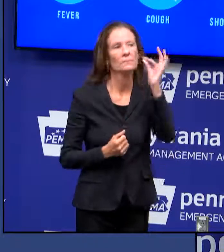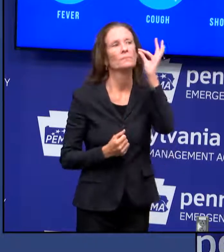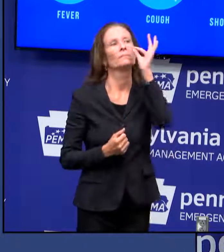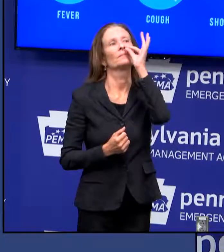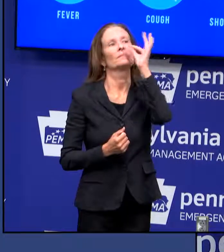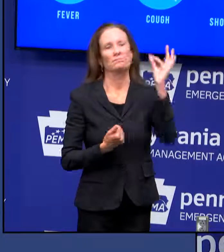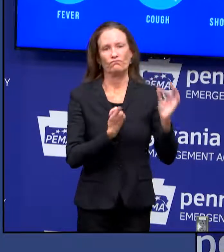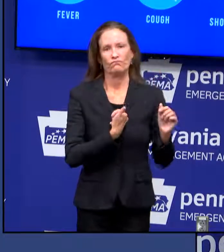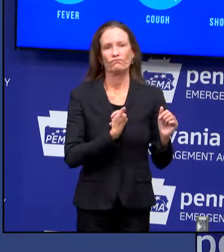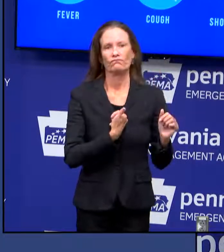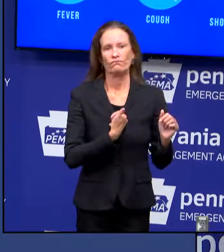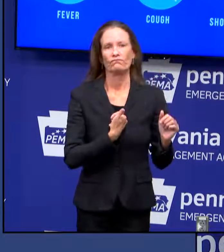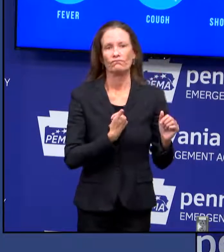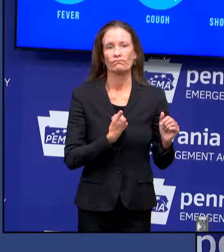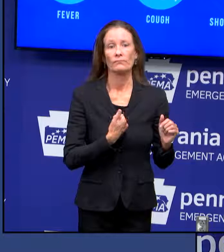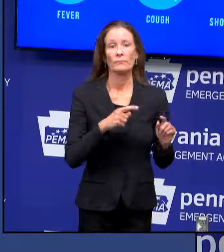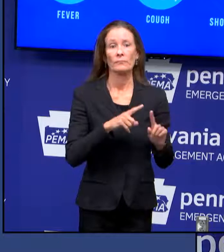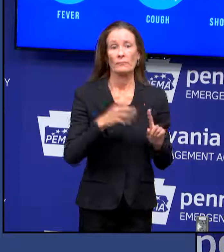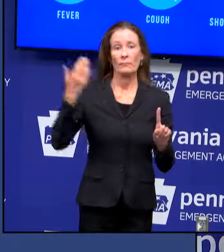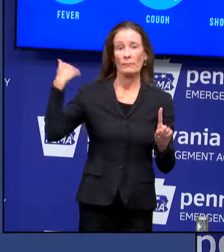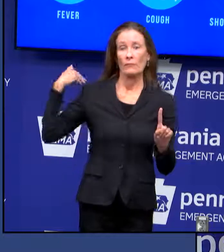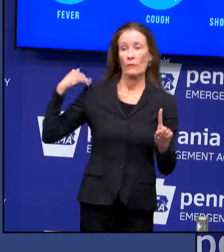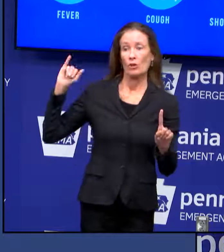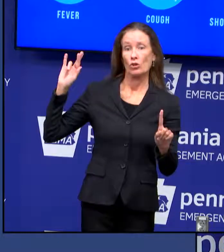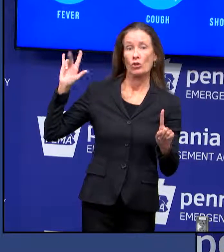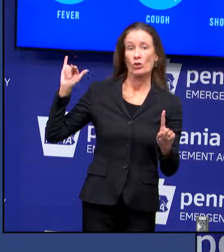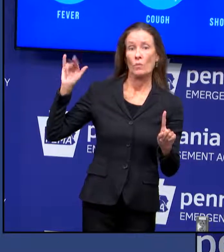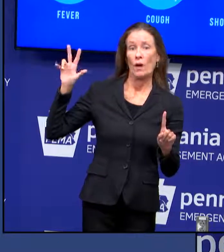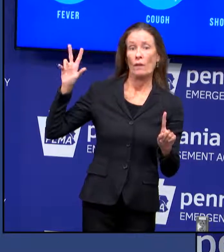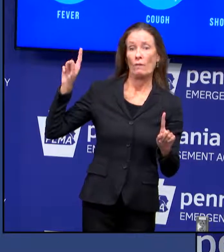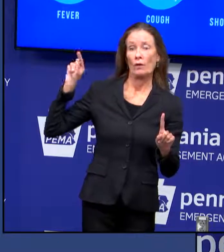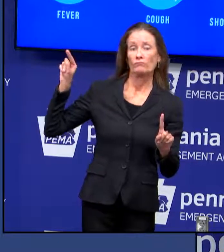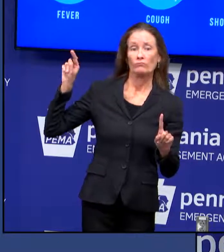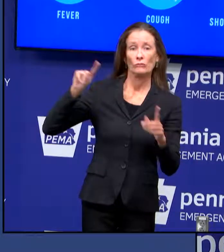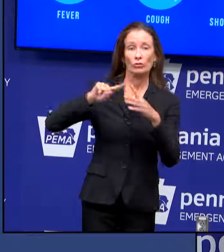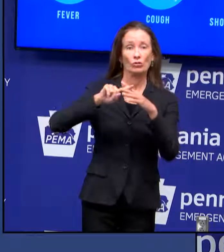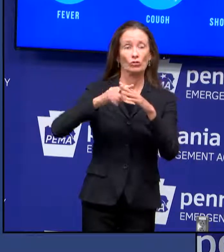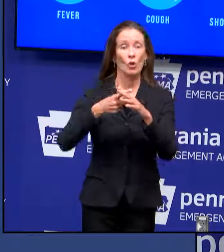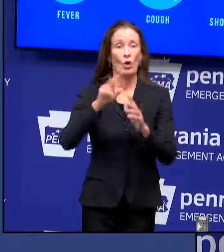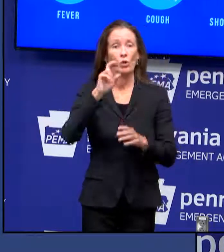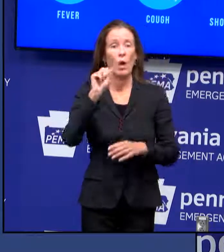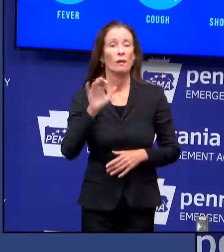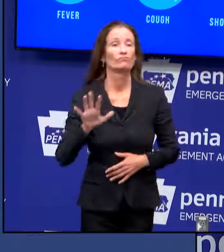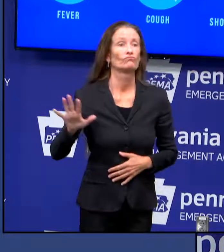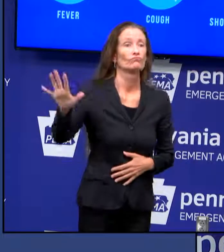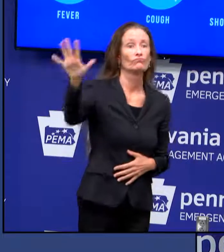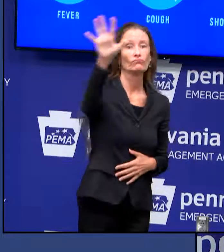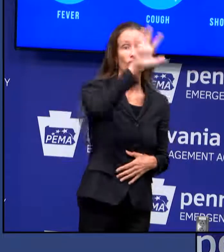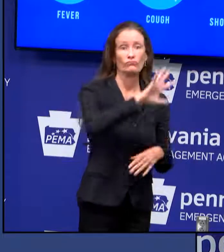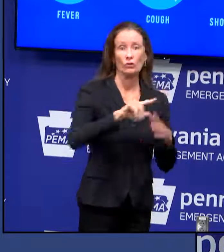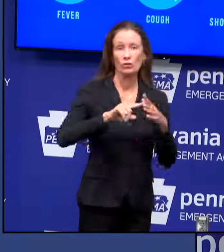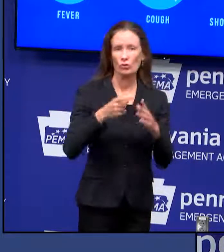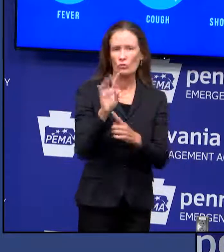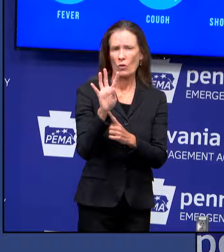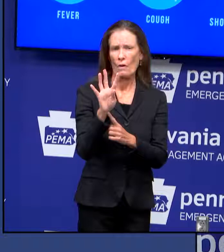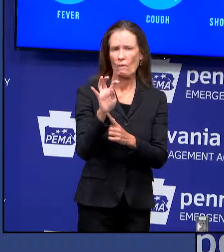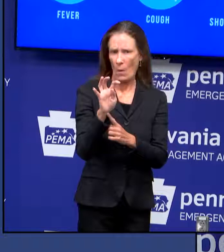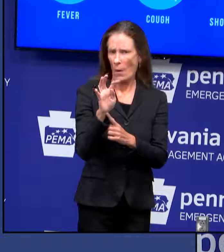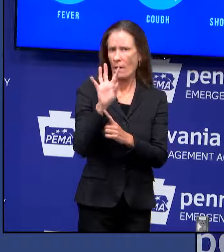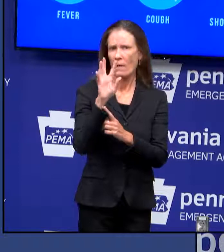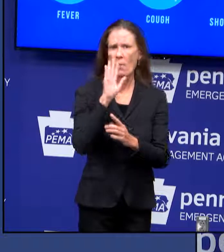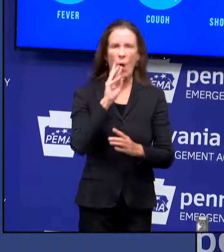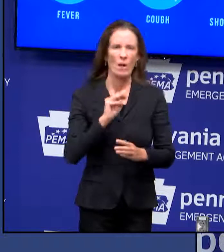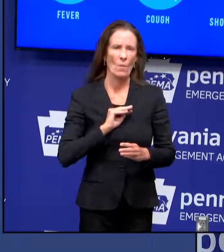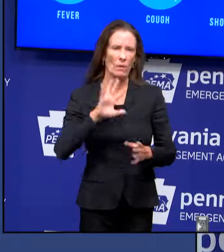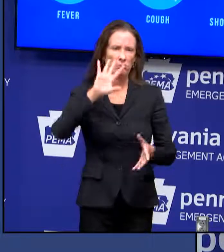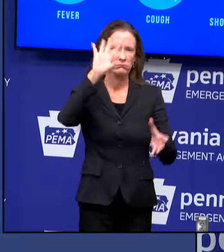31st, across the United States, we've opened greater than 400 of these sites supported by Walmart. Specifically, as the governor mentioned, we have